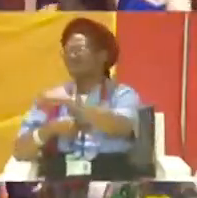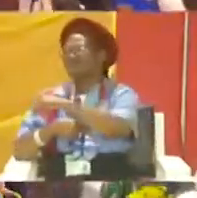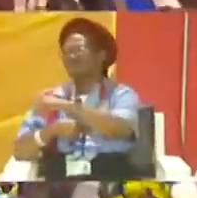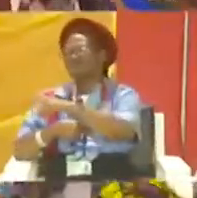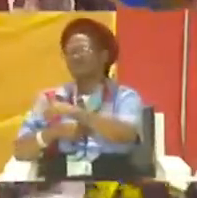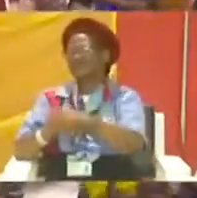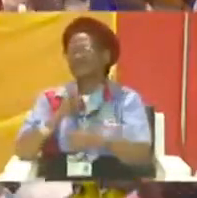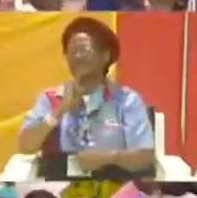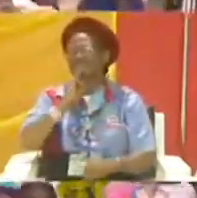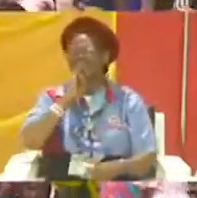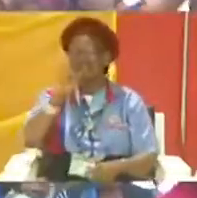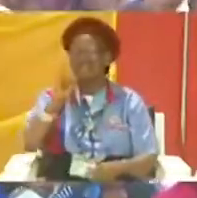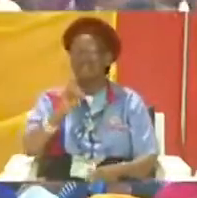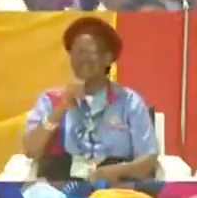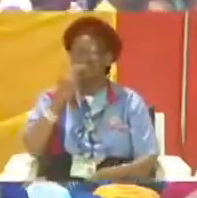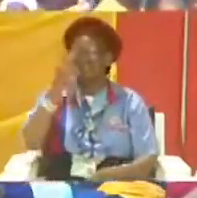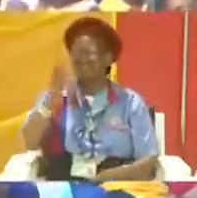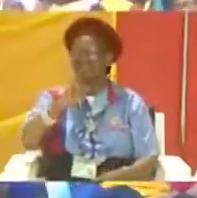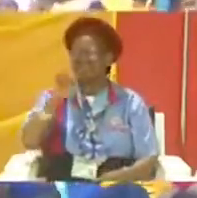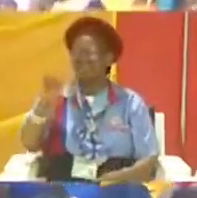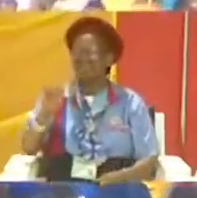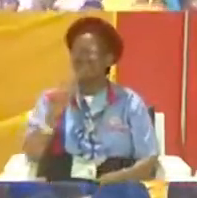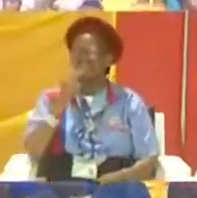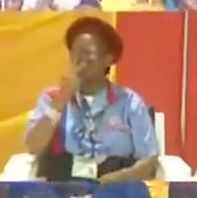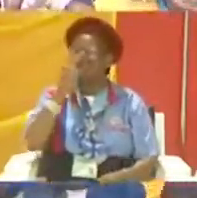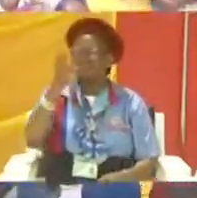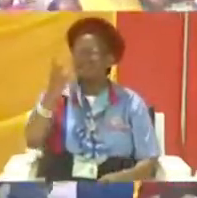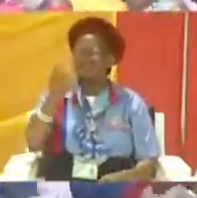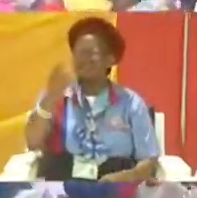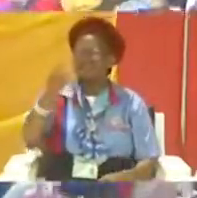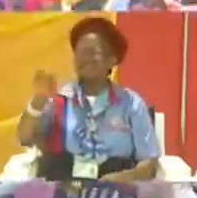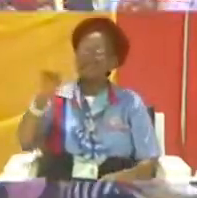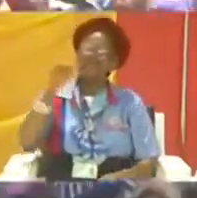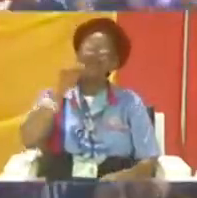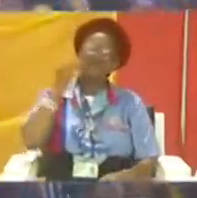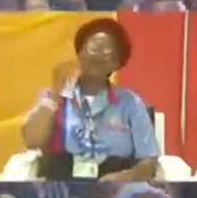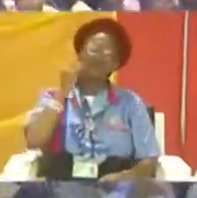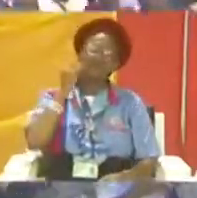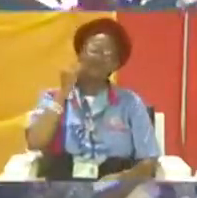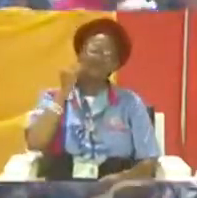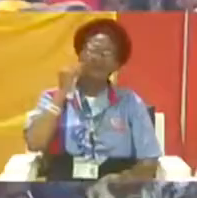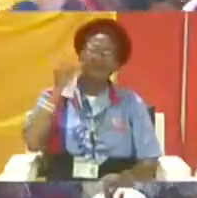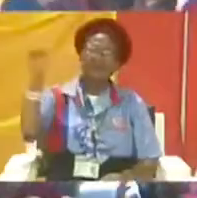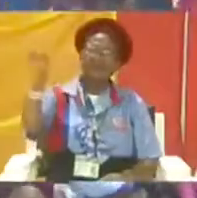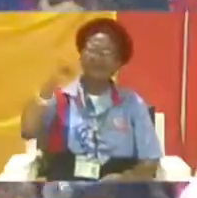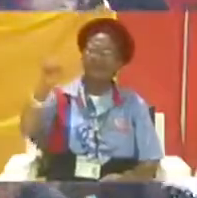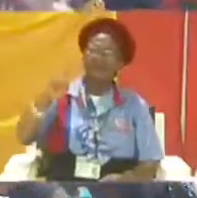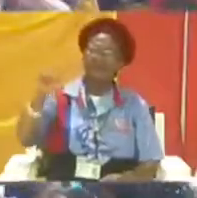See the homes where there used to be sorrow, but now there is joy.